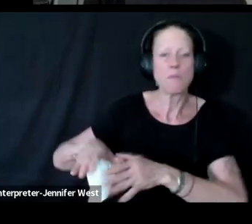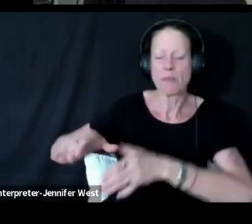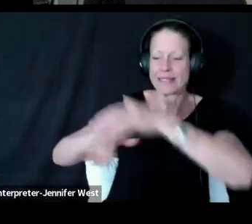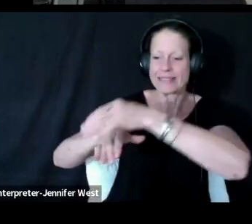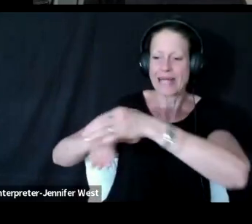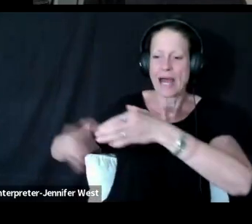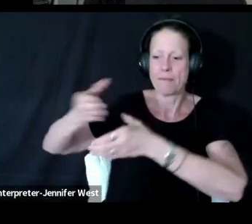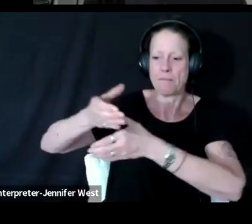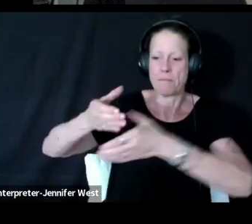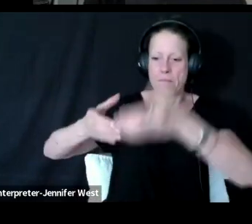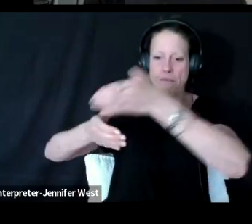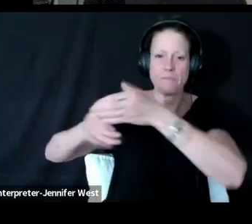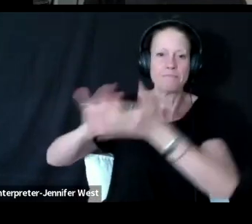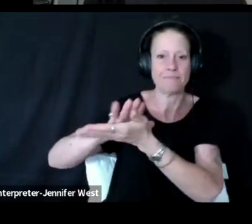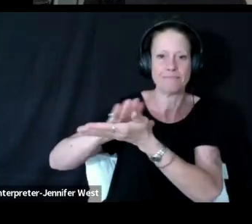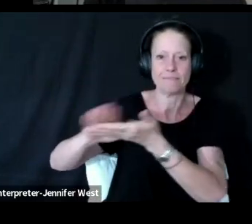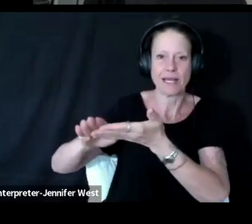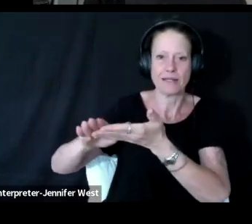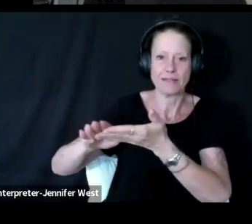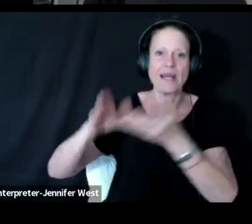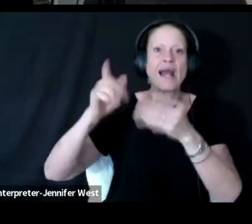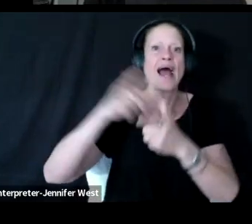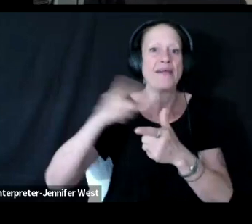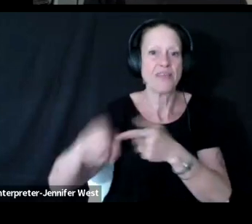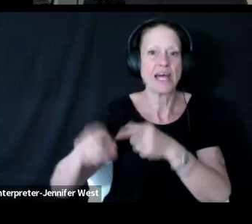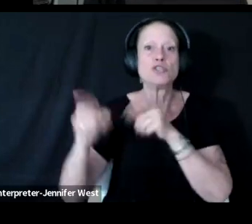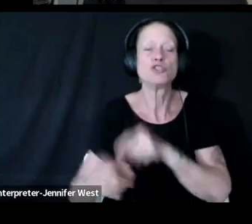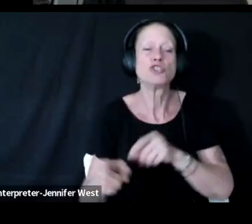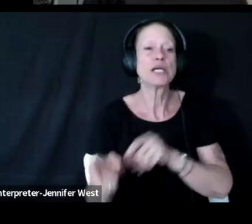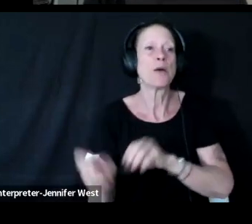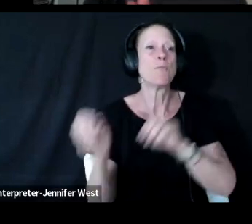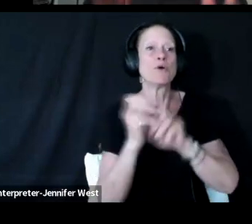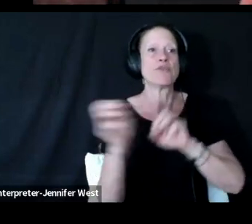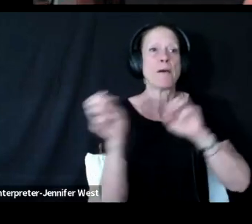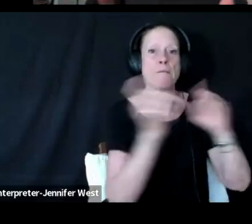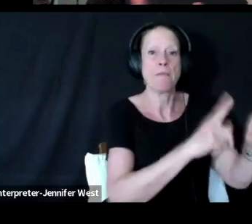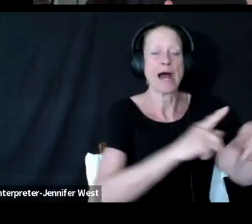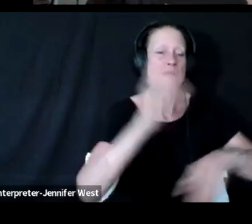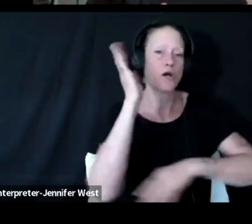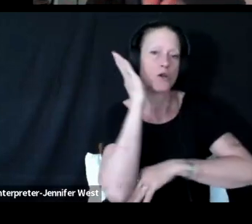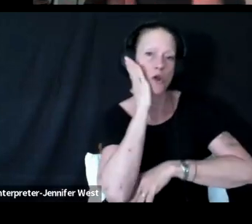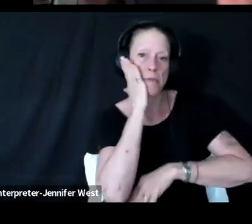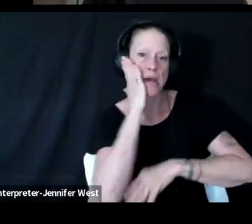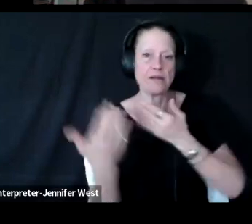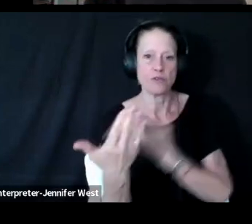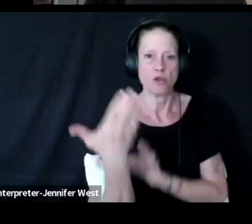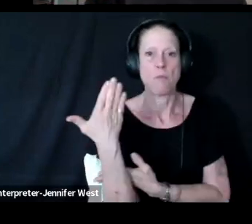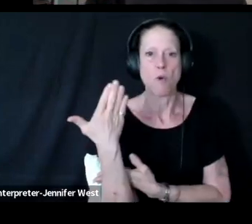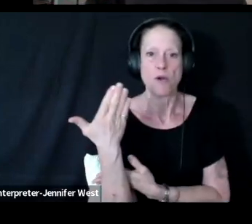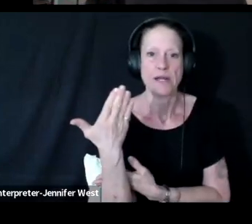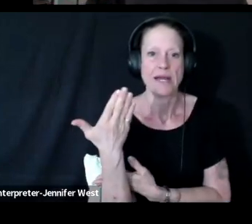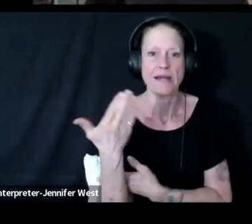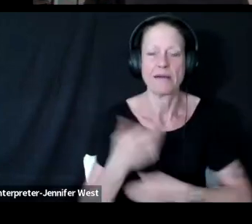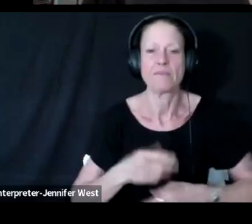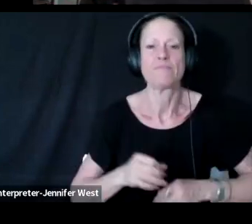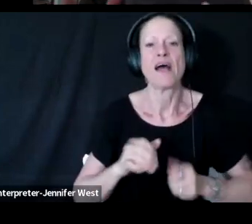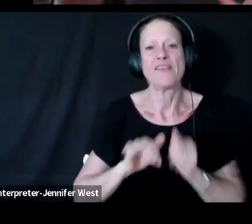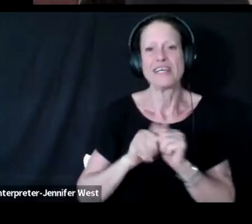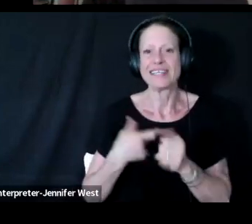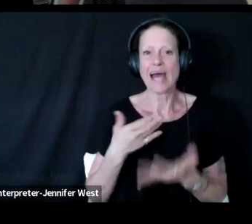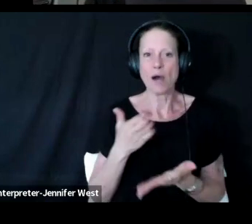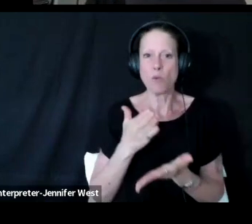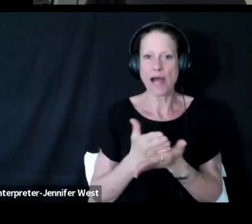here, and she can put them back on her bed in the morning. Okay, so I think you get the point. This is where I usually stop and do a